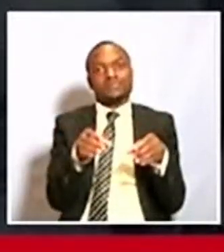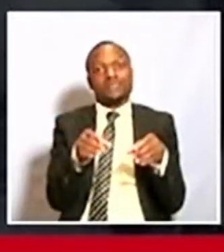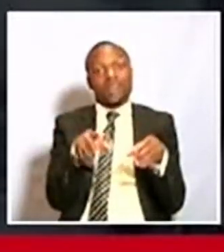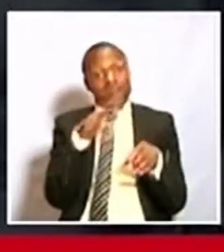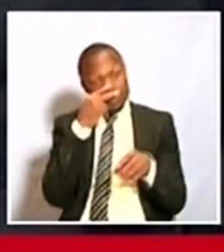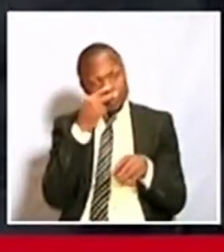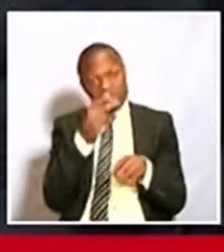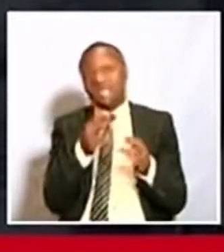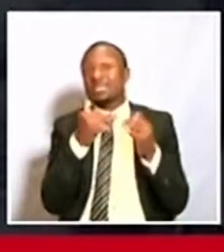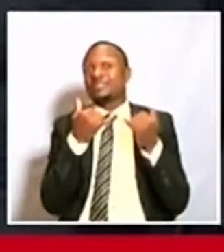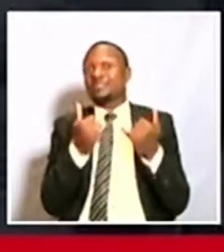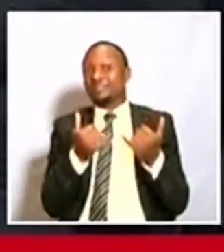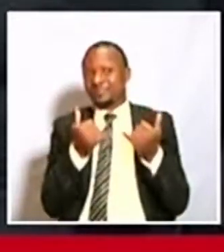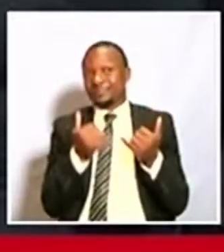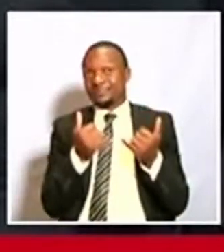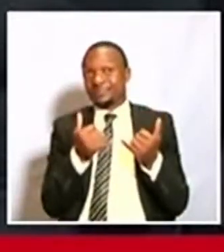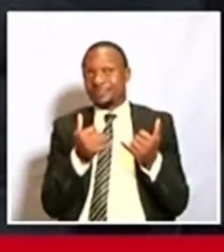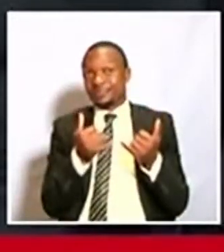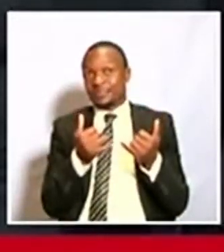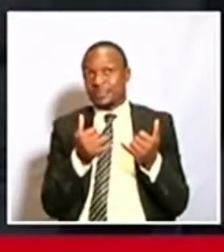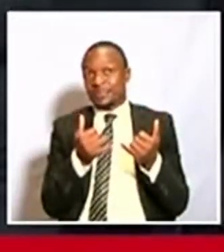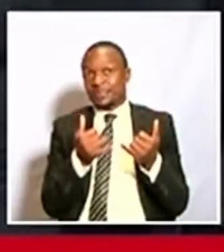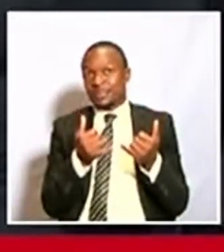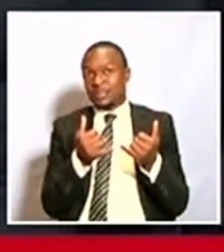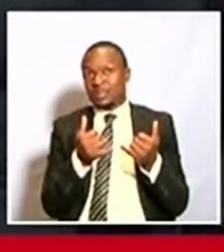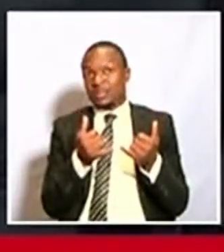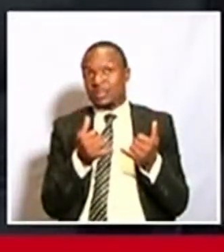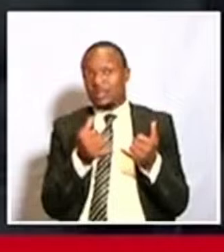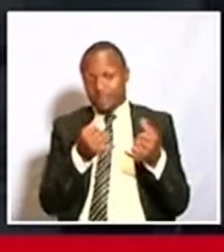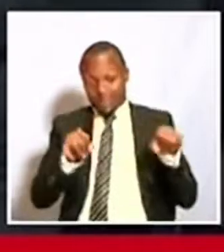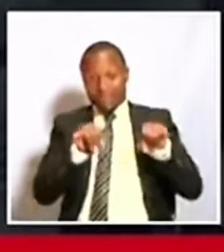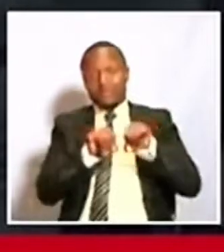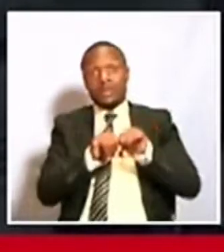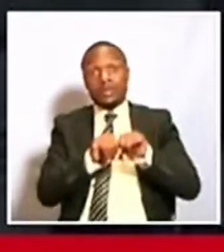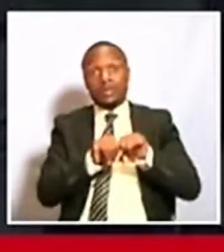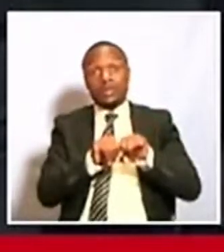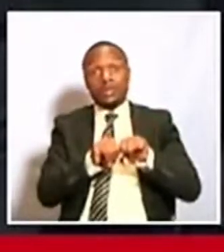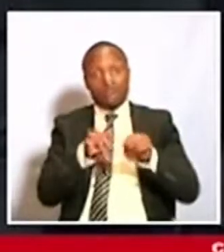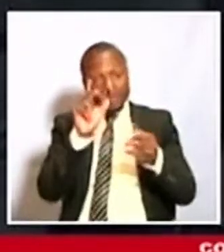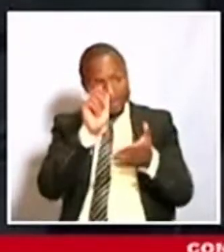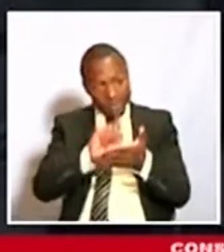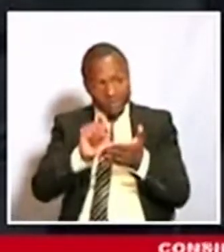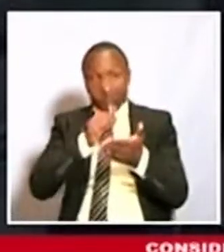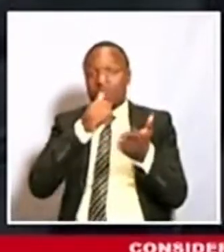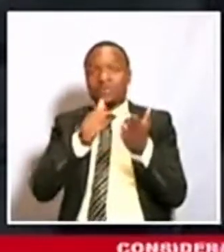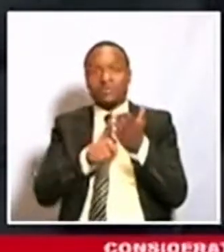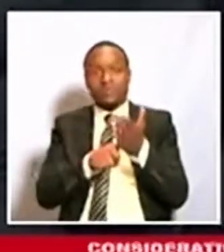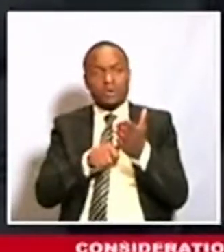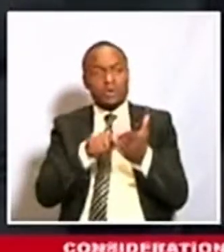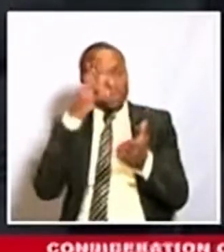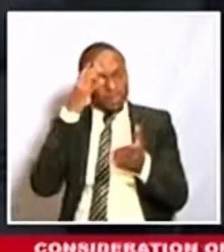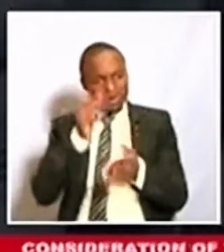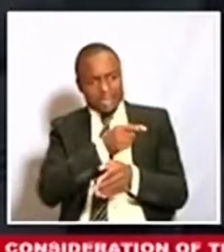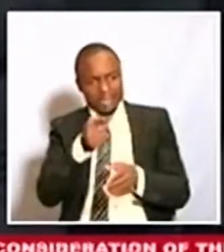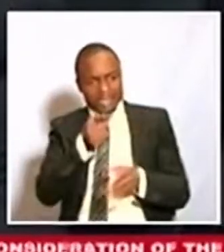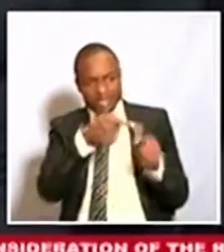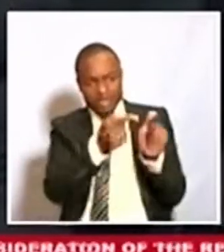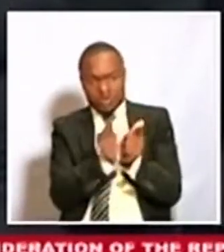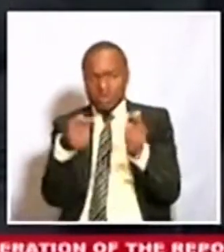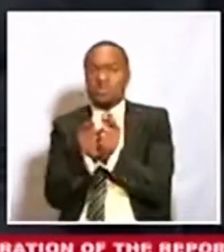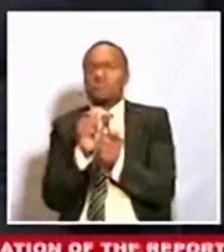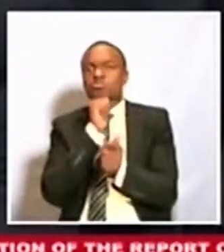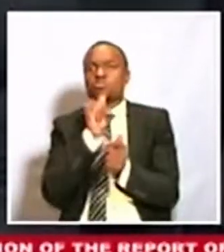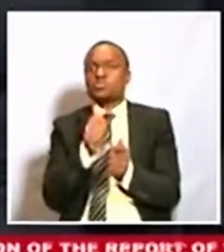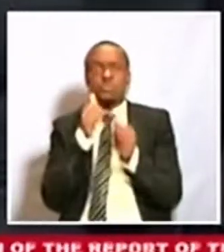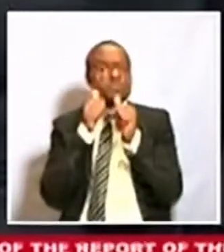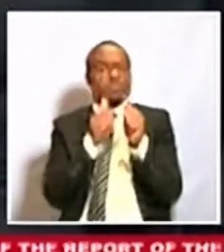saw it now necessary that now we write those demand letters because these people had not complied on issues